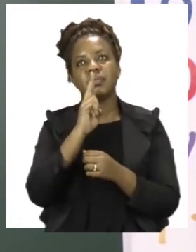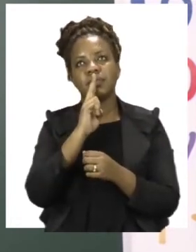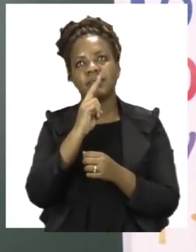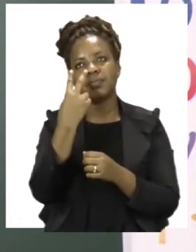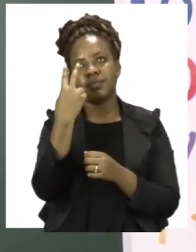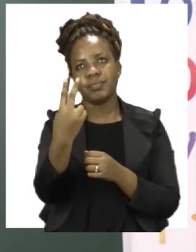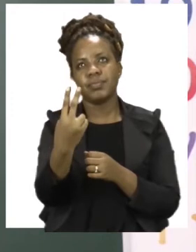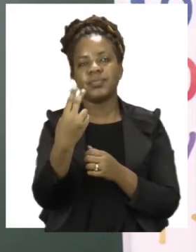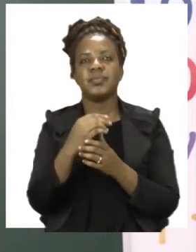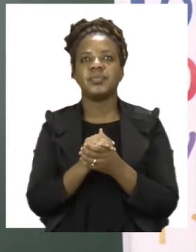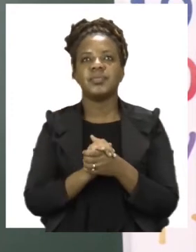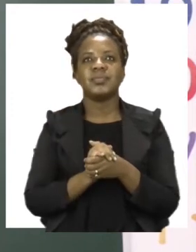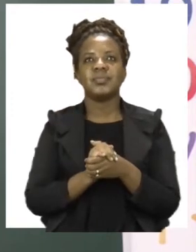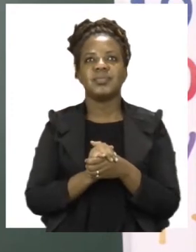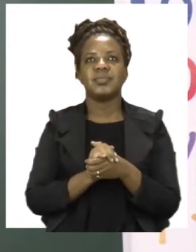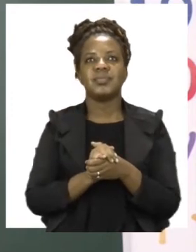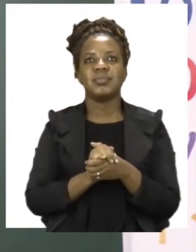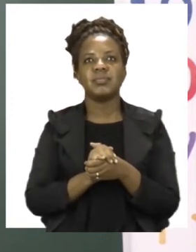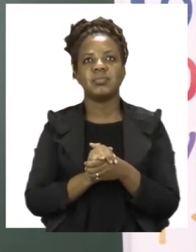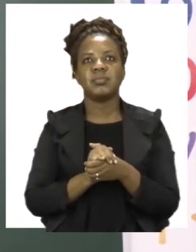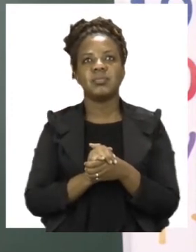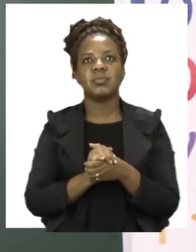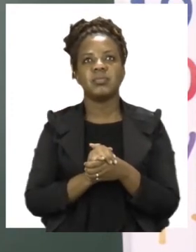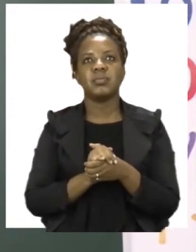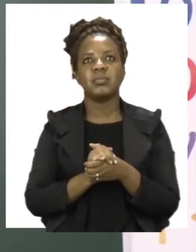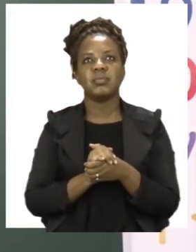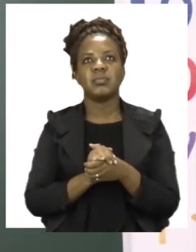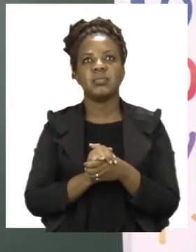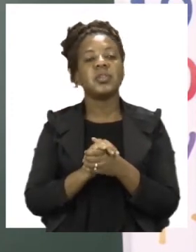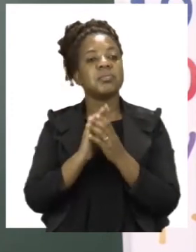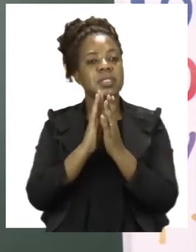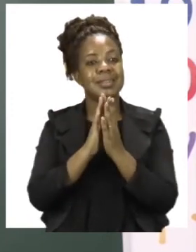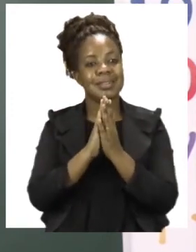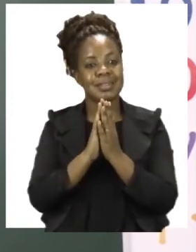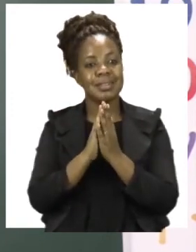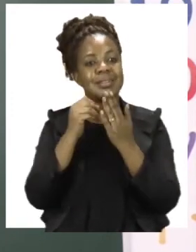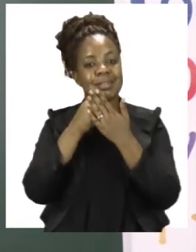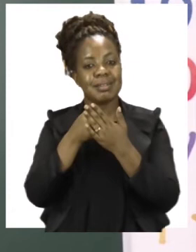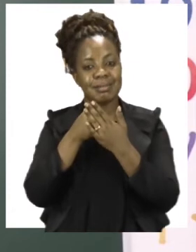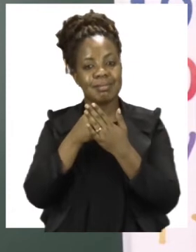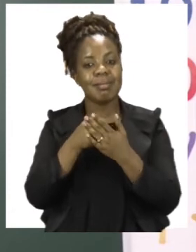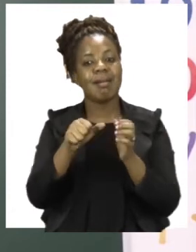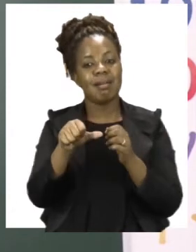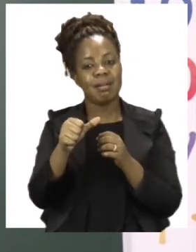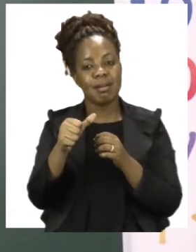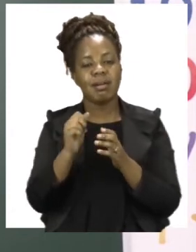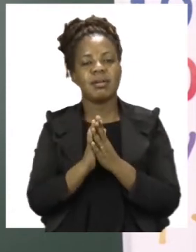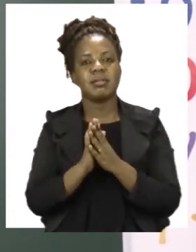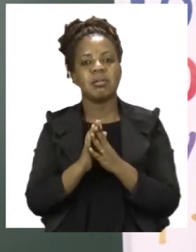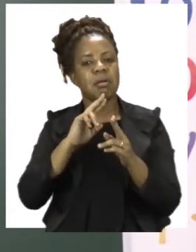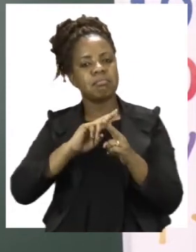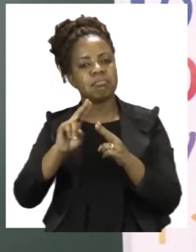equals 2. I want you to please try and do the ones that are at the bottom by yourself. Take your time with